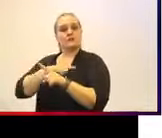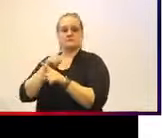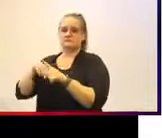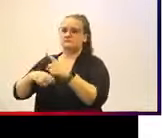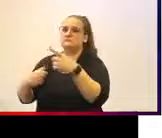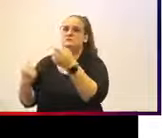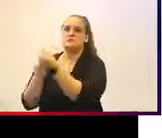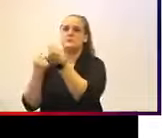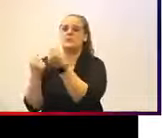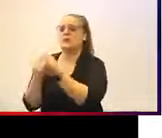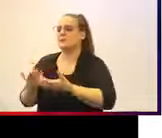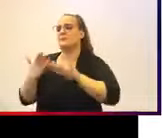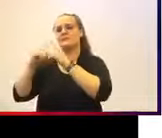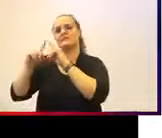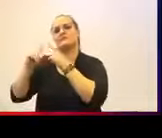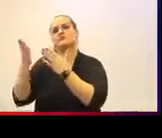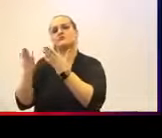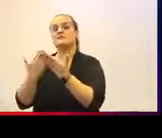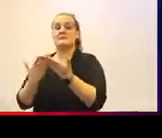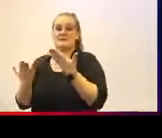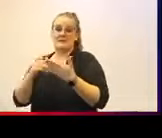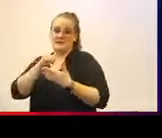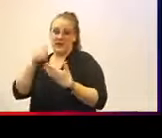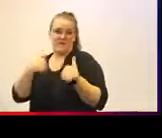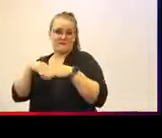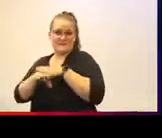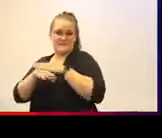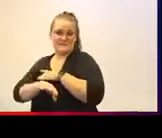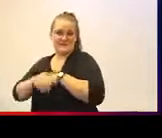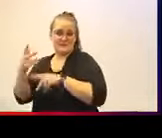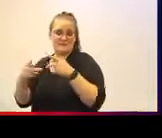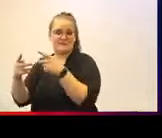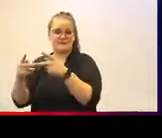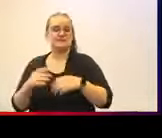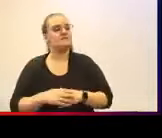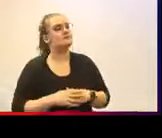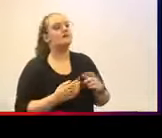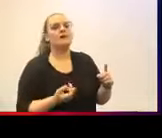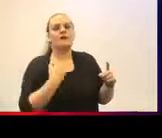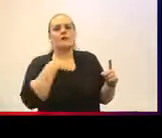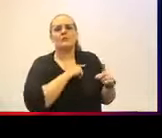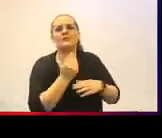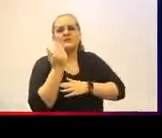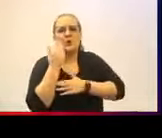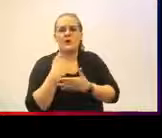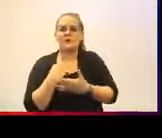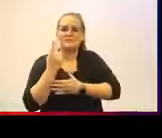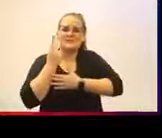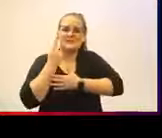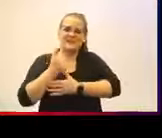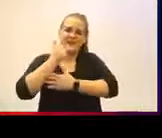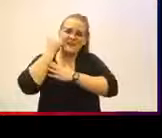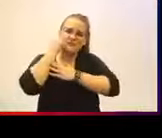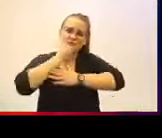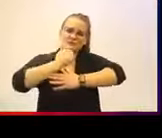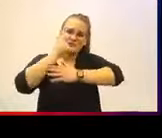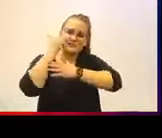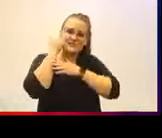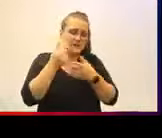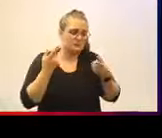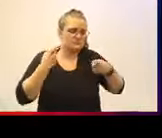that they may not get anywhere else. We know and we see every day the implications of youth who do not